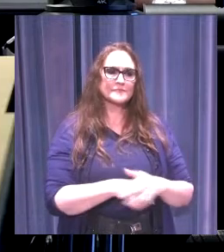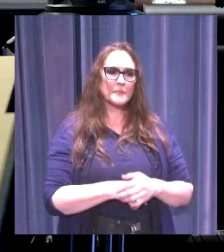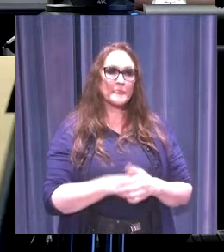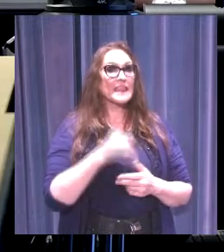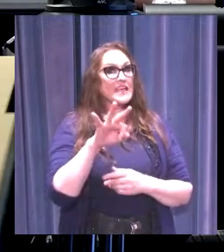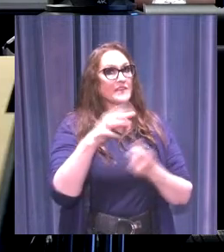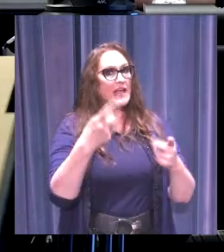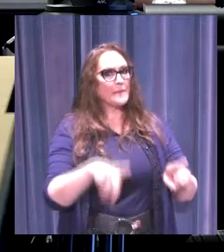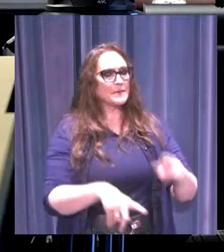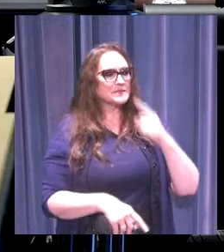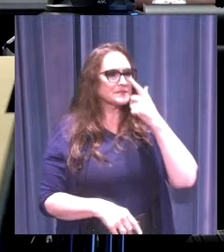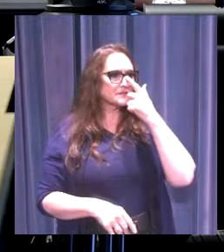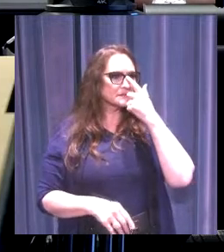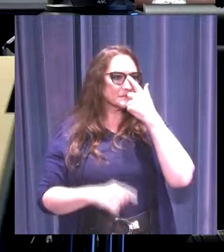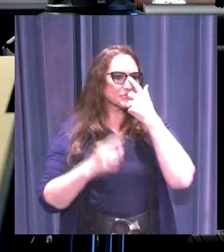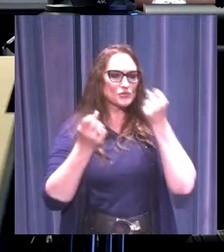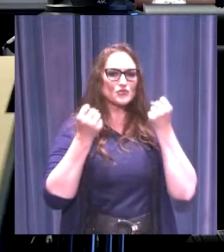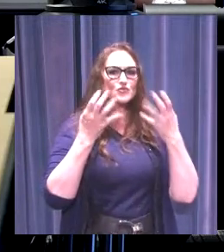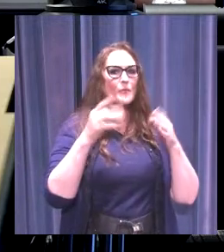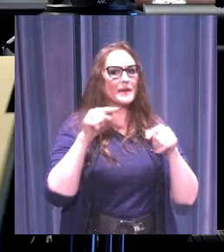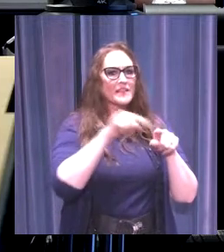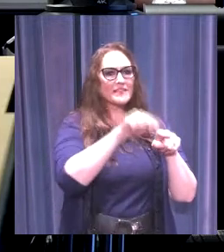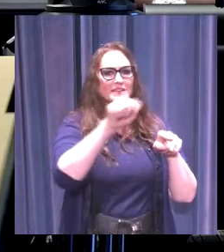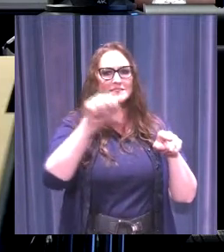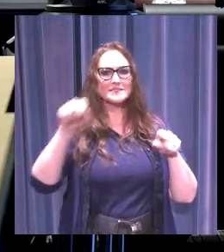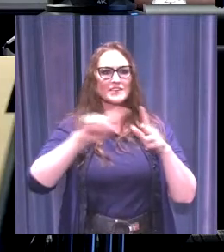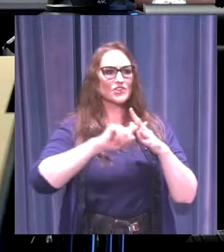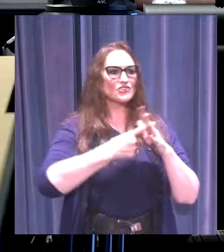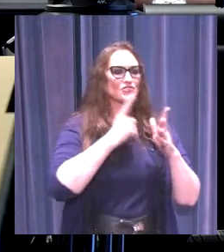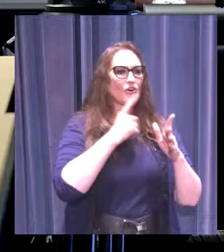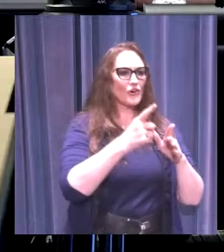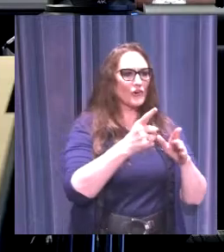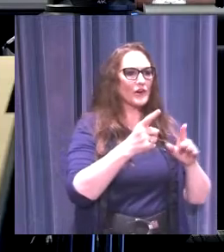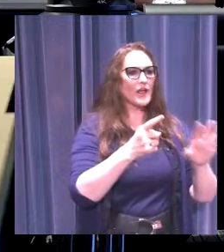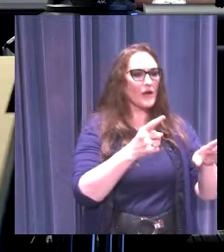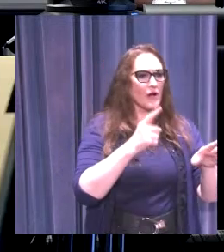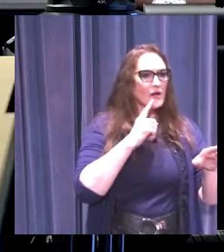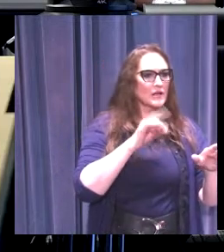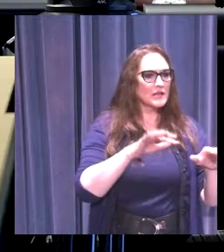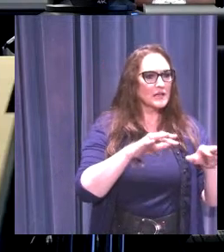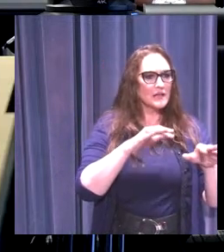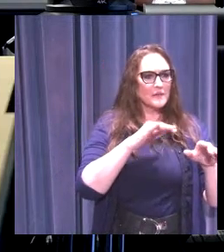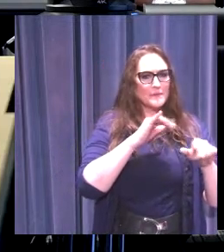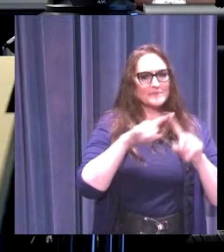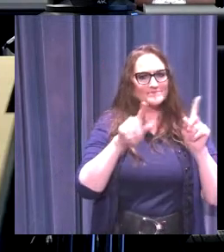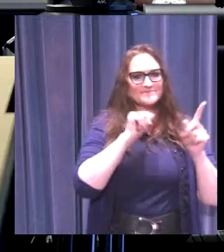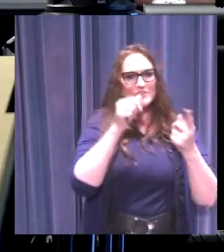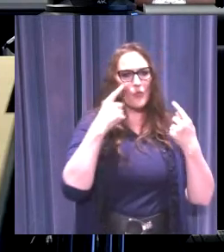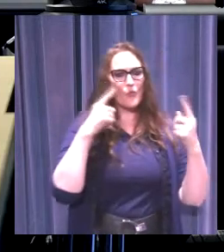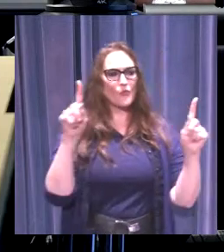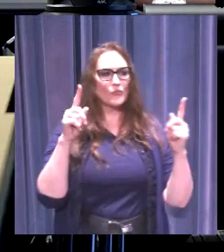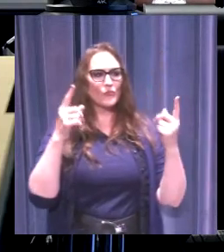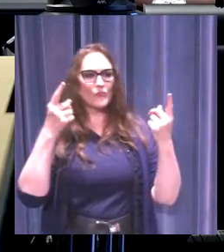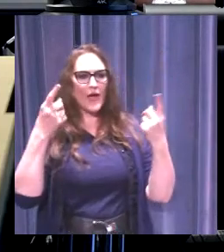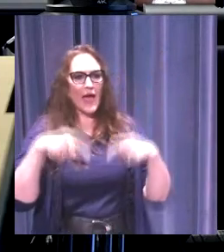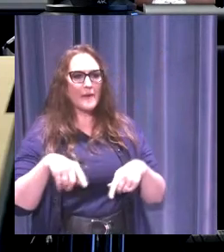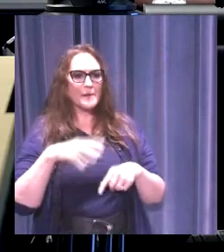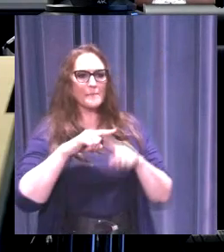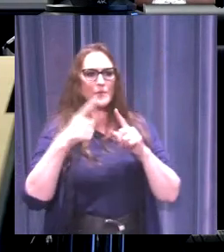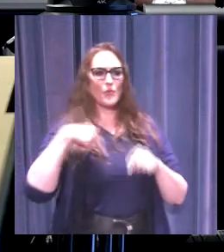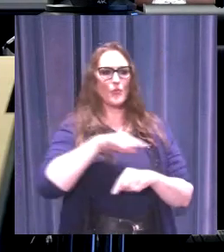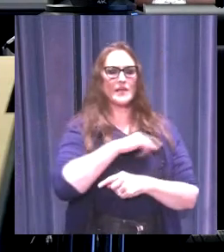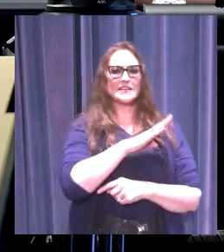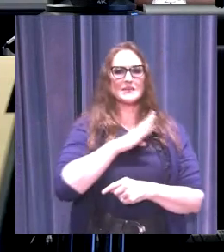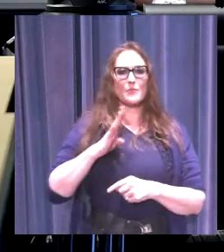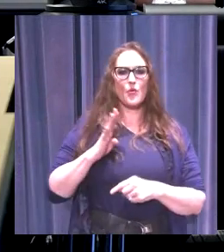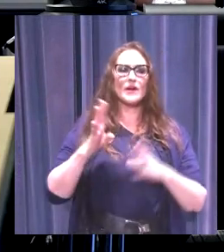it happens. And there are so many of these things that start out as flashes and then they don't happen. So we as a board, we